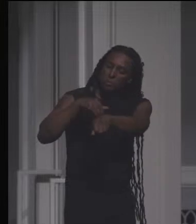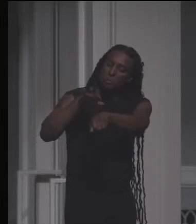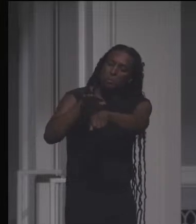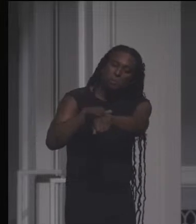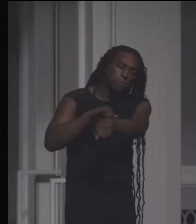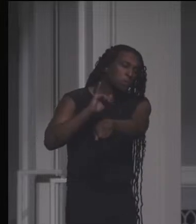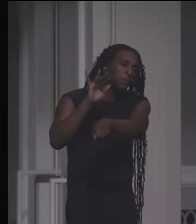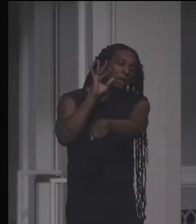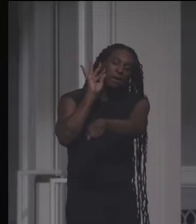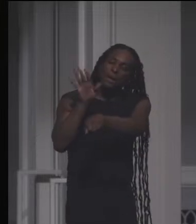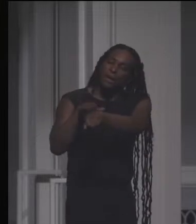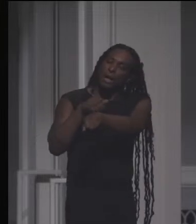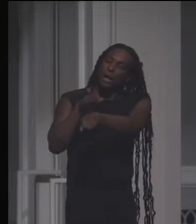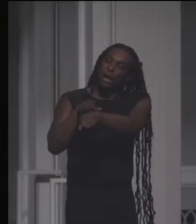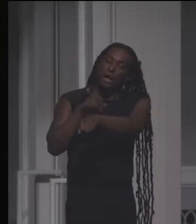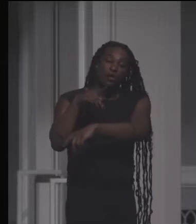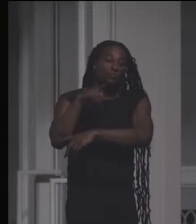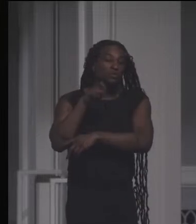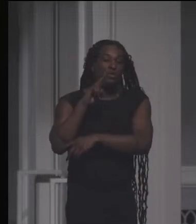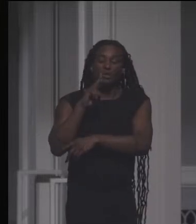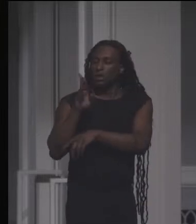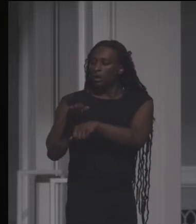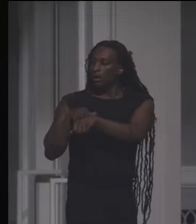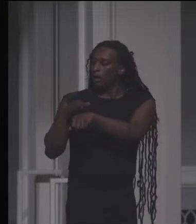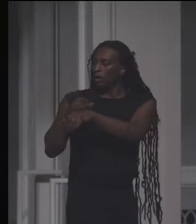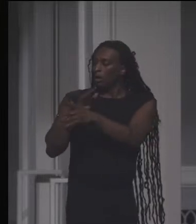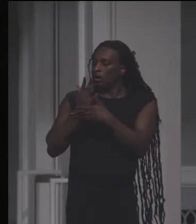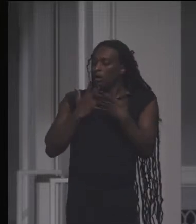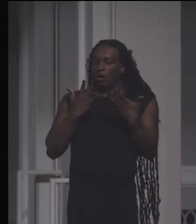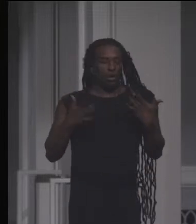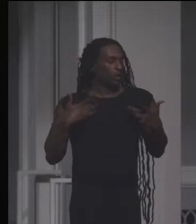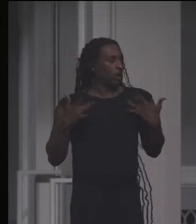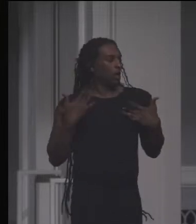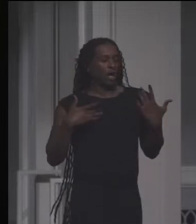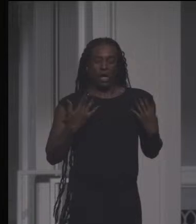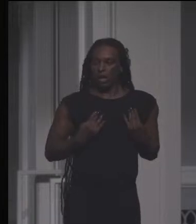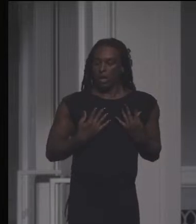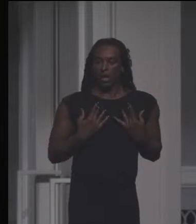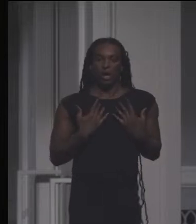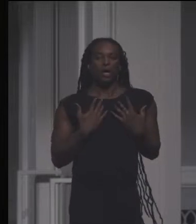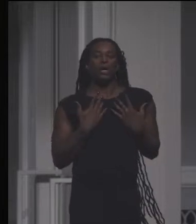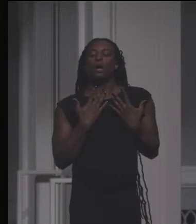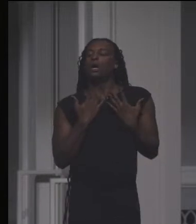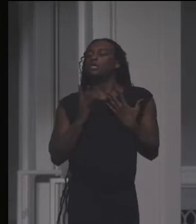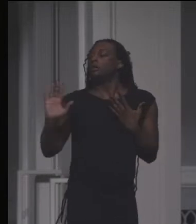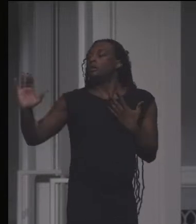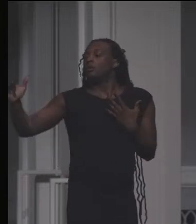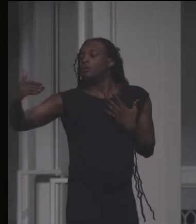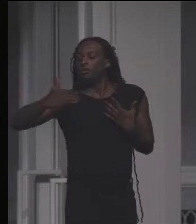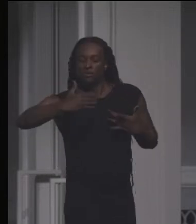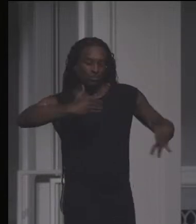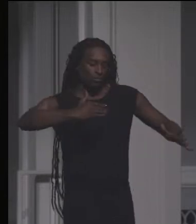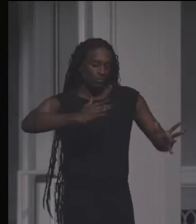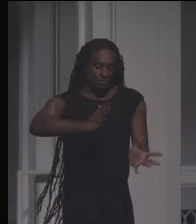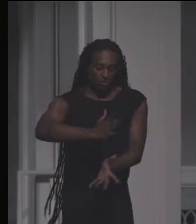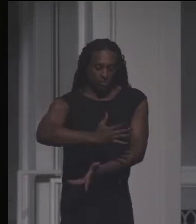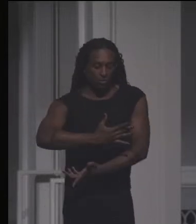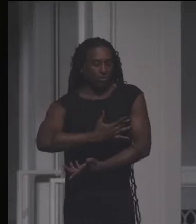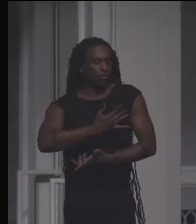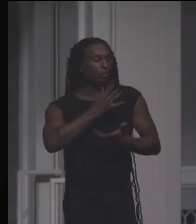felt herself rising to the touch, and Angharad slid her arm around Peretir's waist and